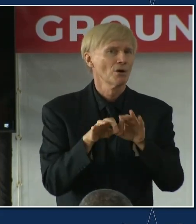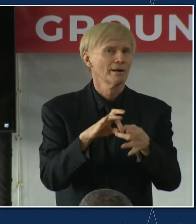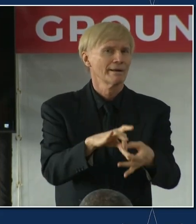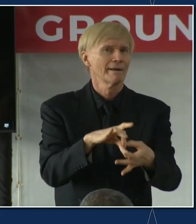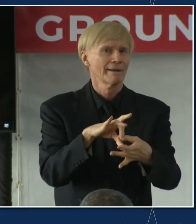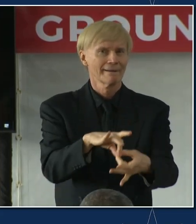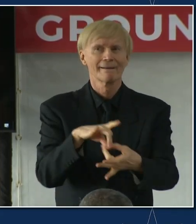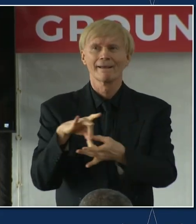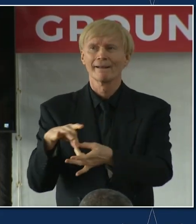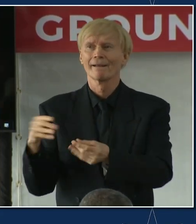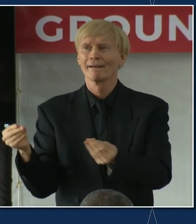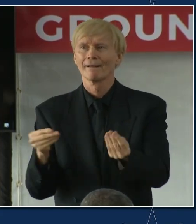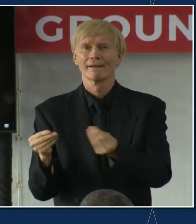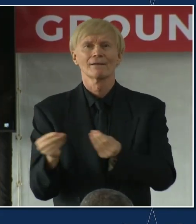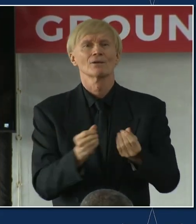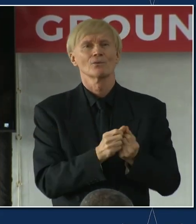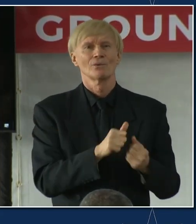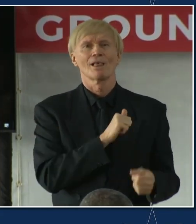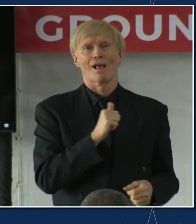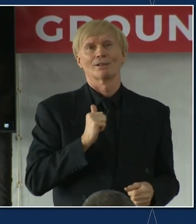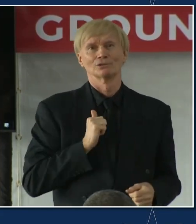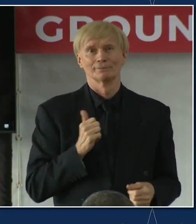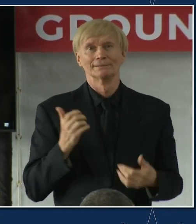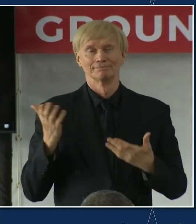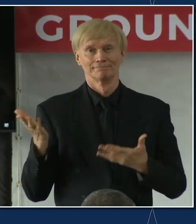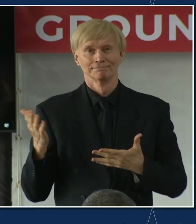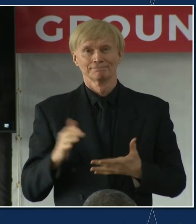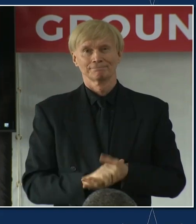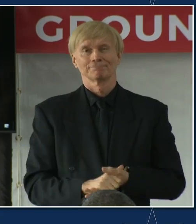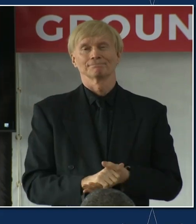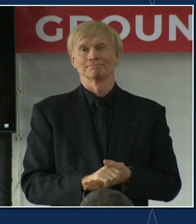me with Alderman Michelle Harris.